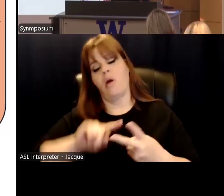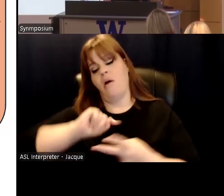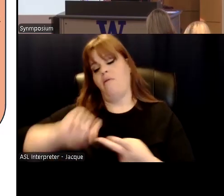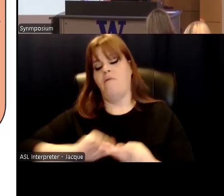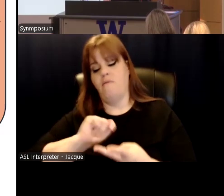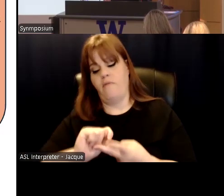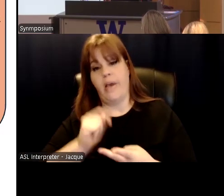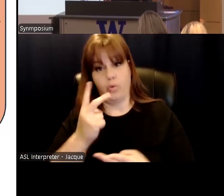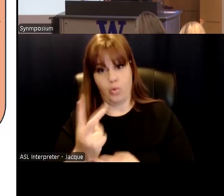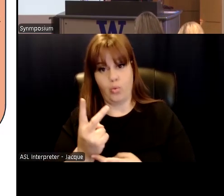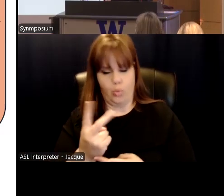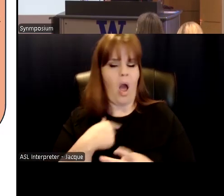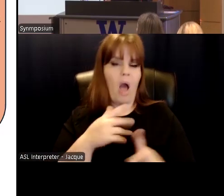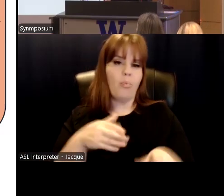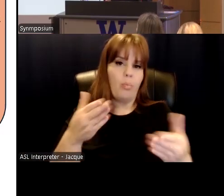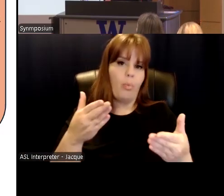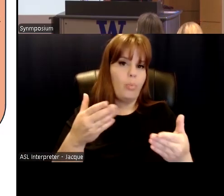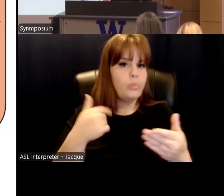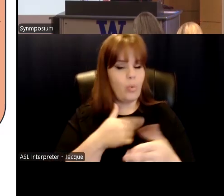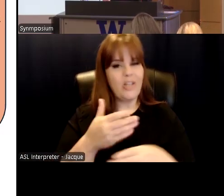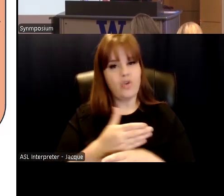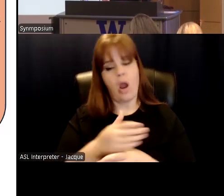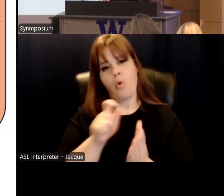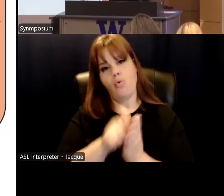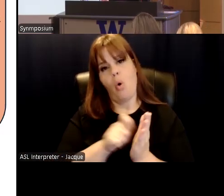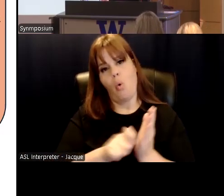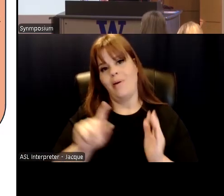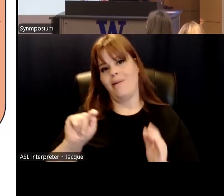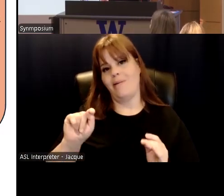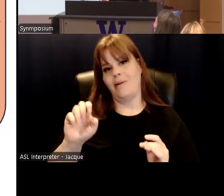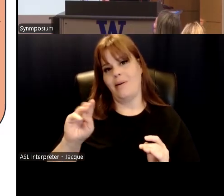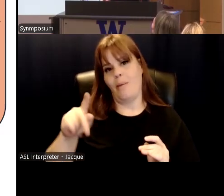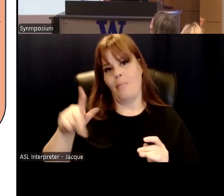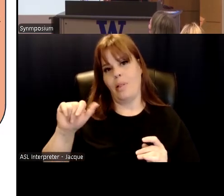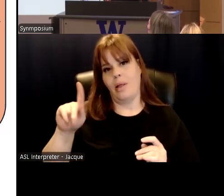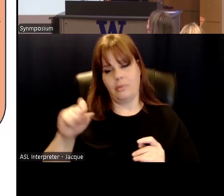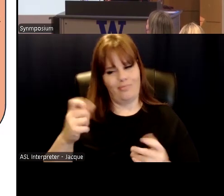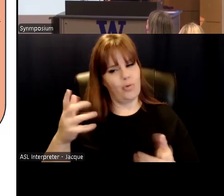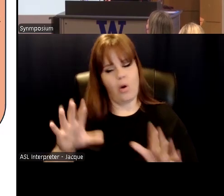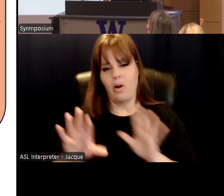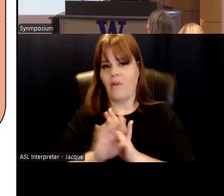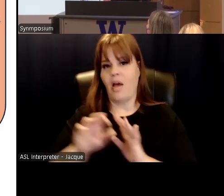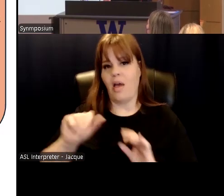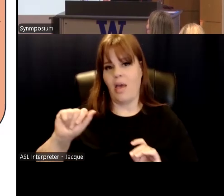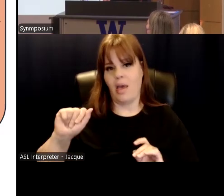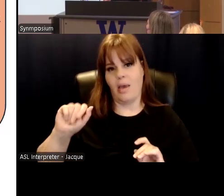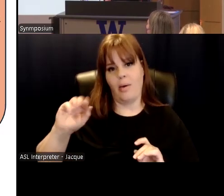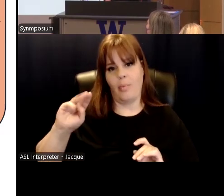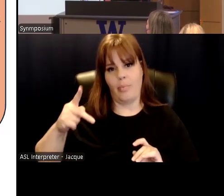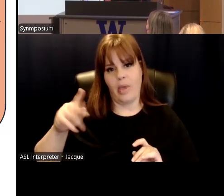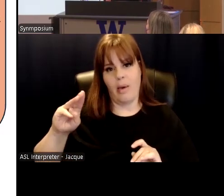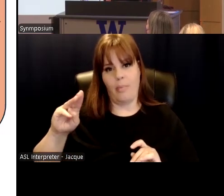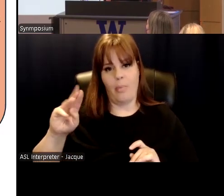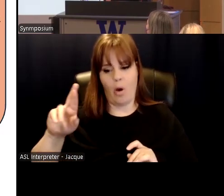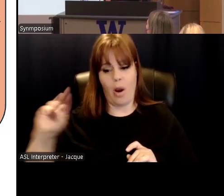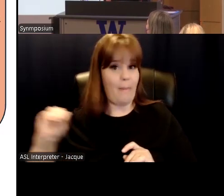we share note templates. This is something you can already find on the AAPM&R website and something that other